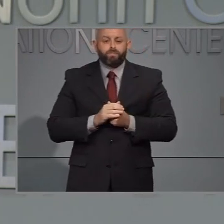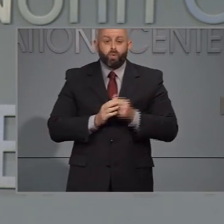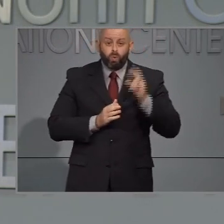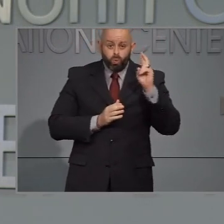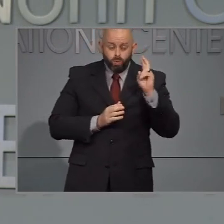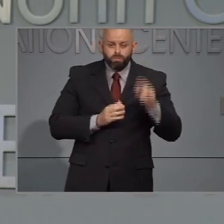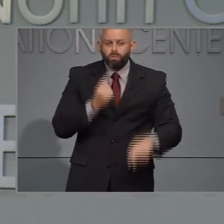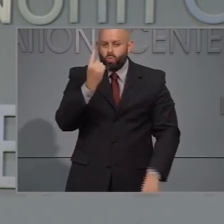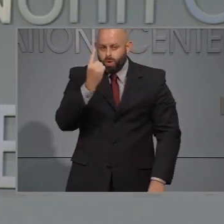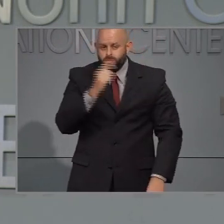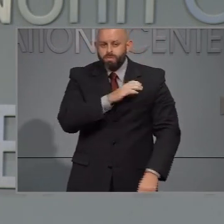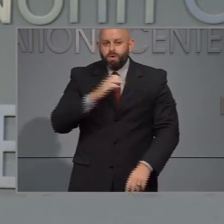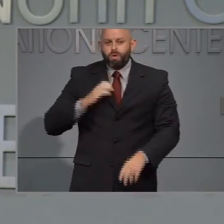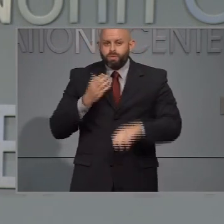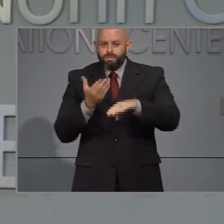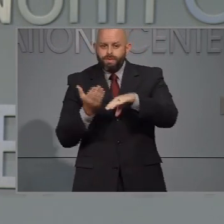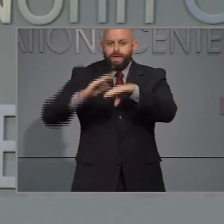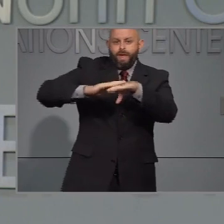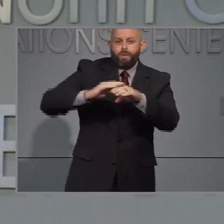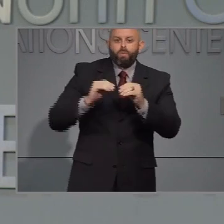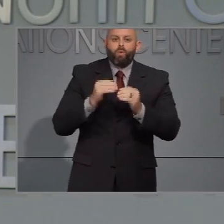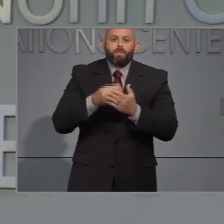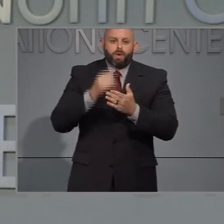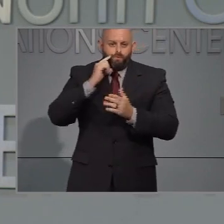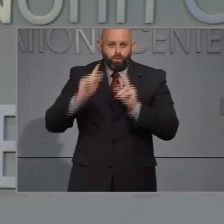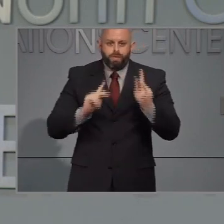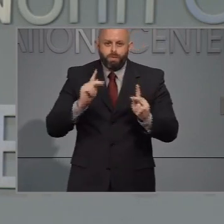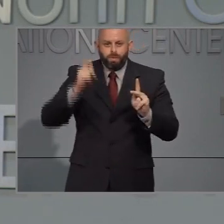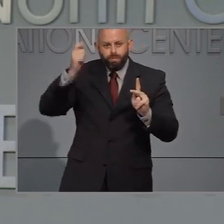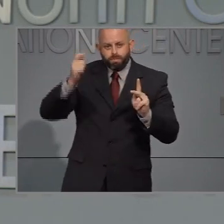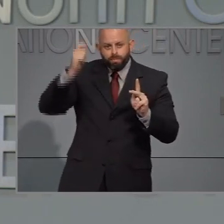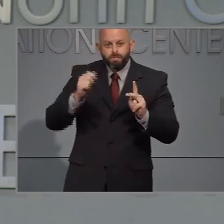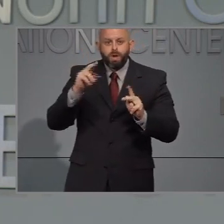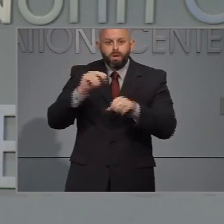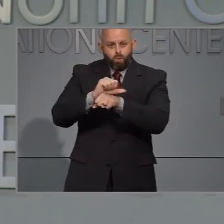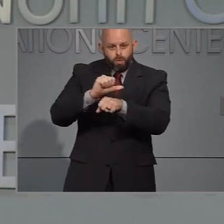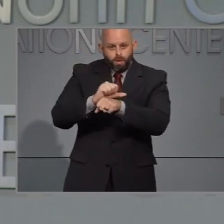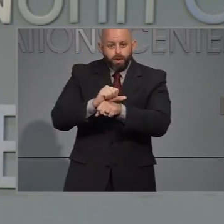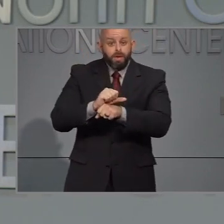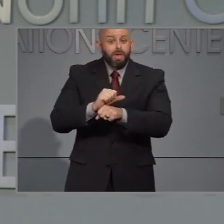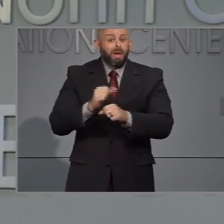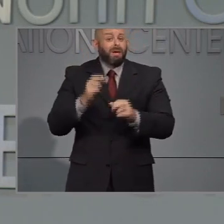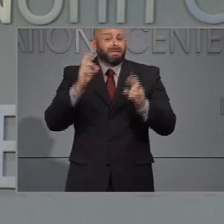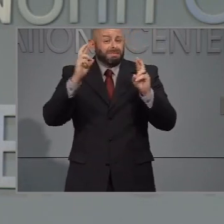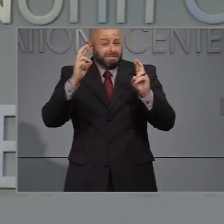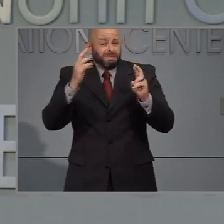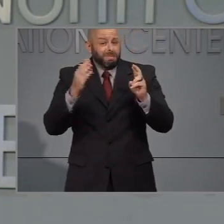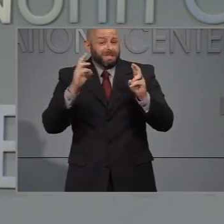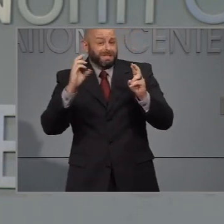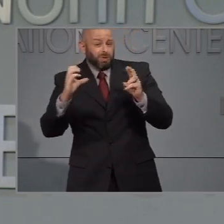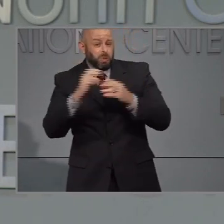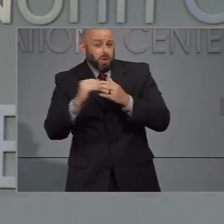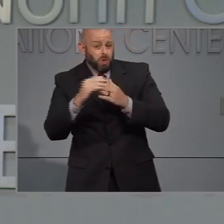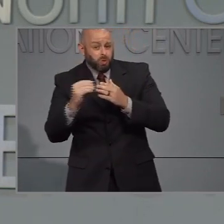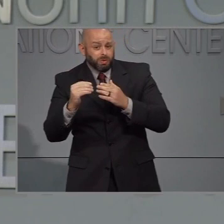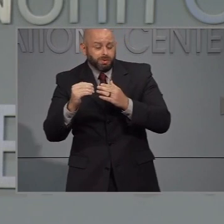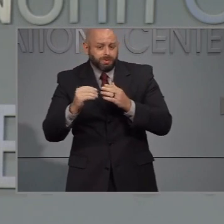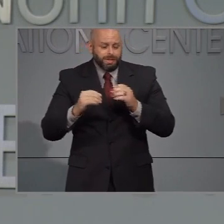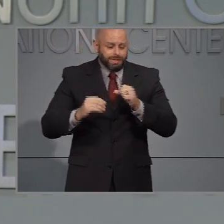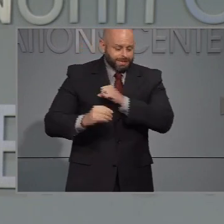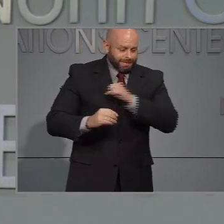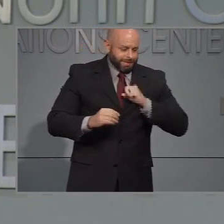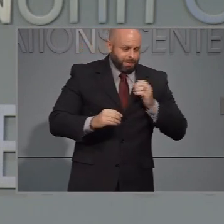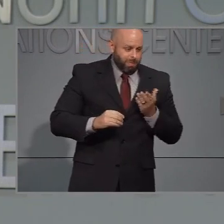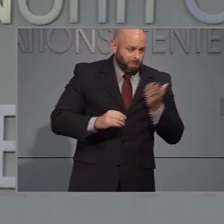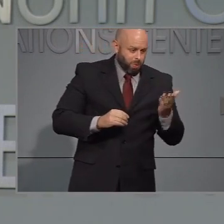money. It would be good if it would be the $600. It looks like it might be somewhere in between that, but that supplemental